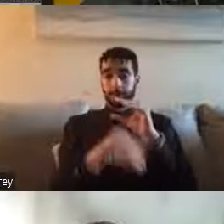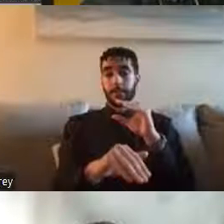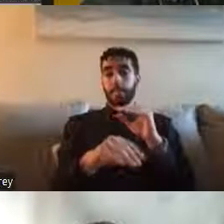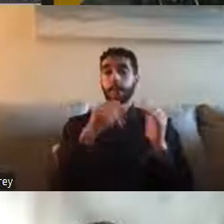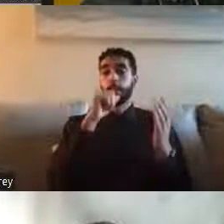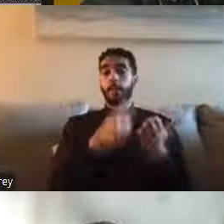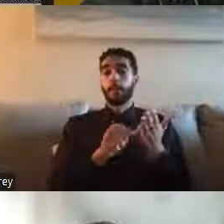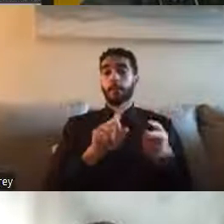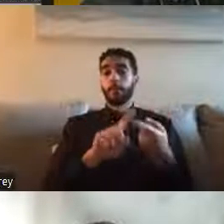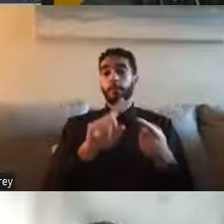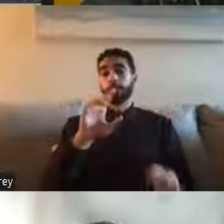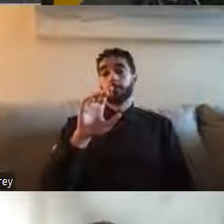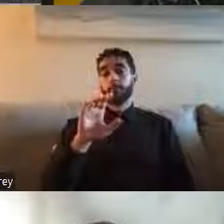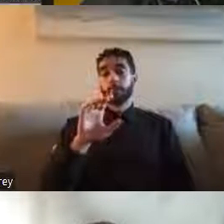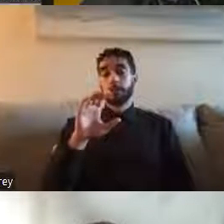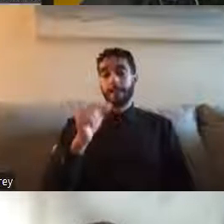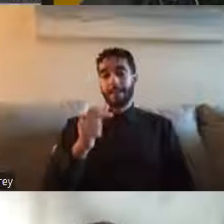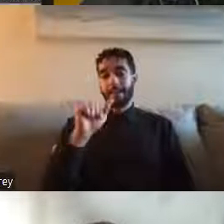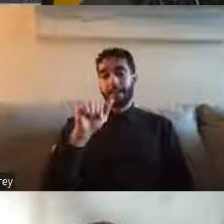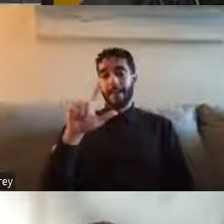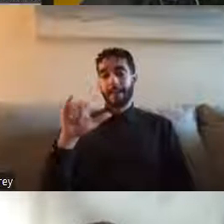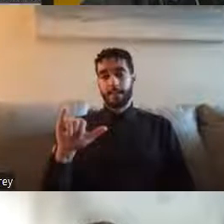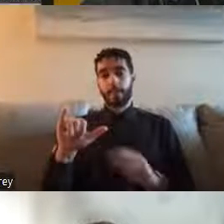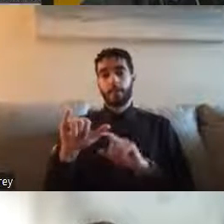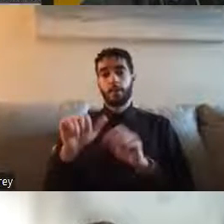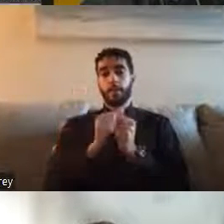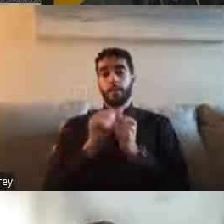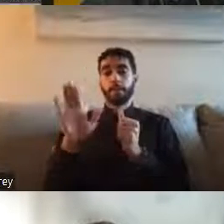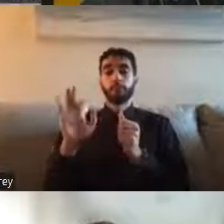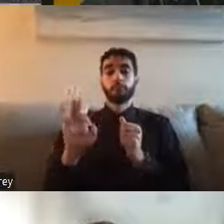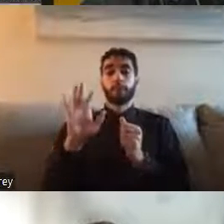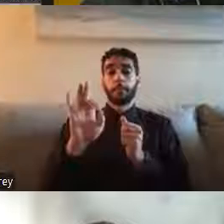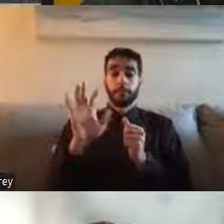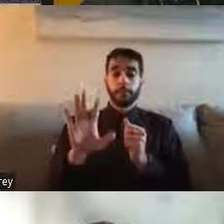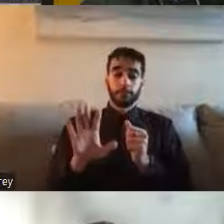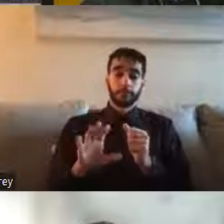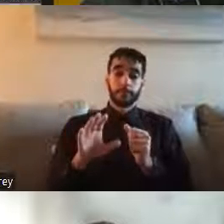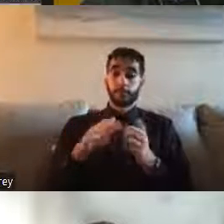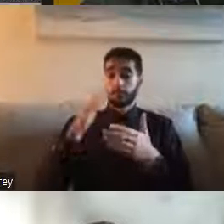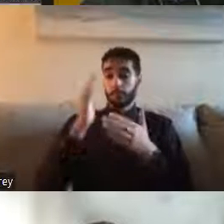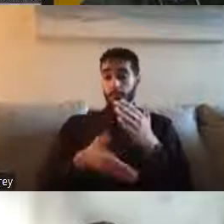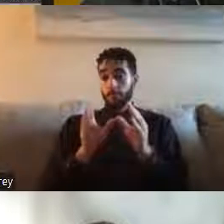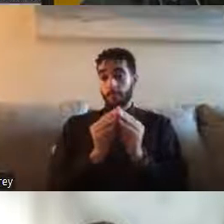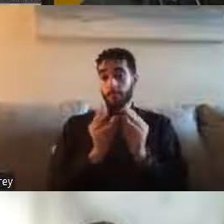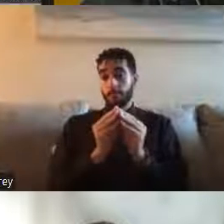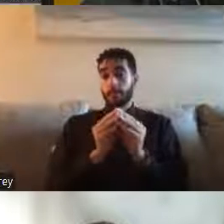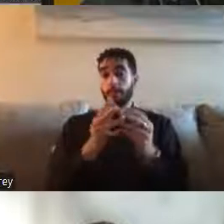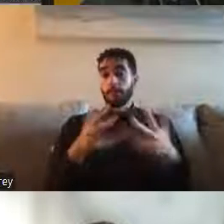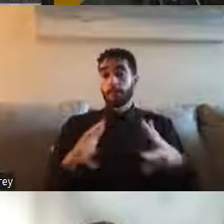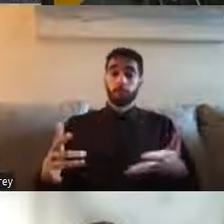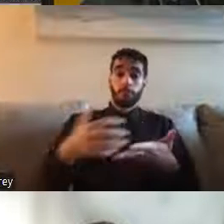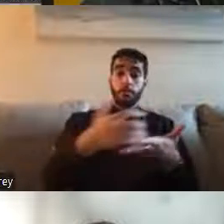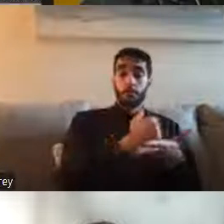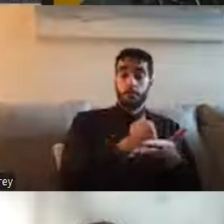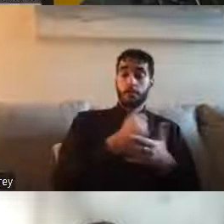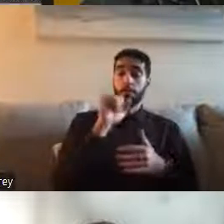Secretary Galy with your recommendations. So at the end of the meeting today, when Derek's kind of collecting those, if there's something that people want to